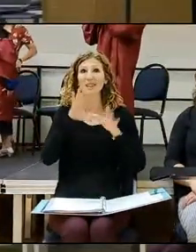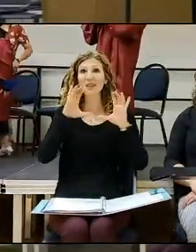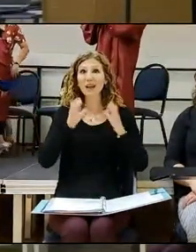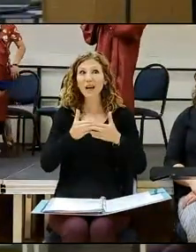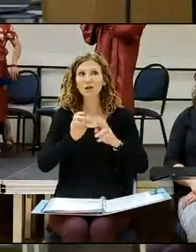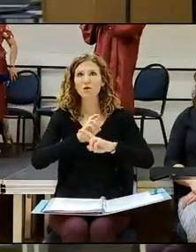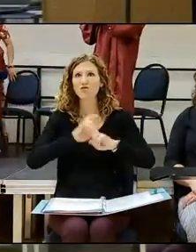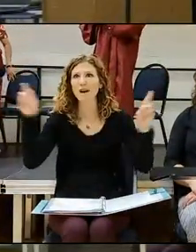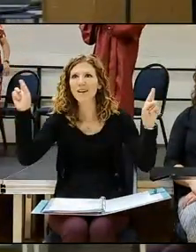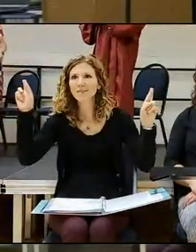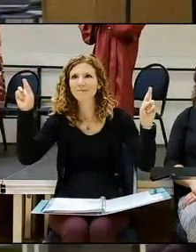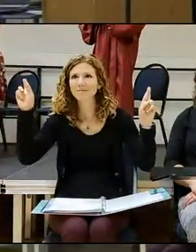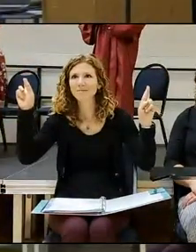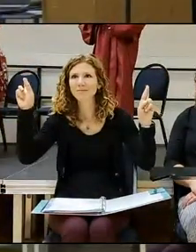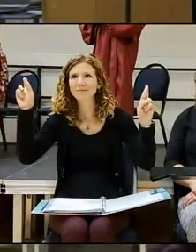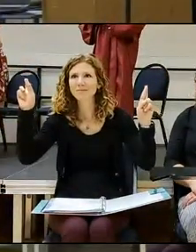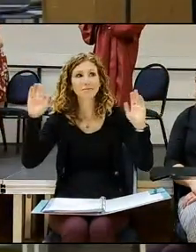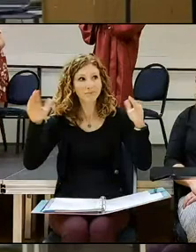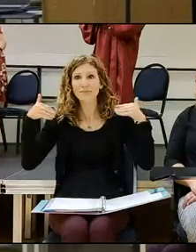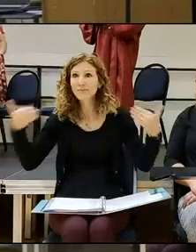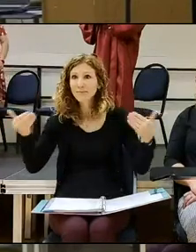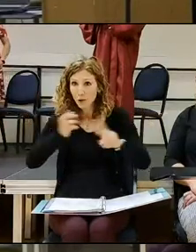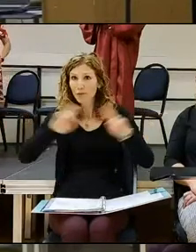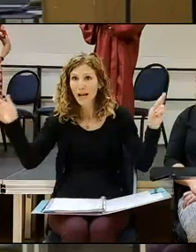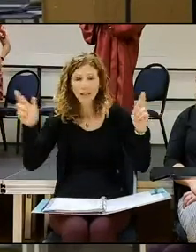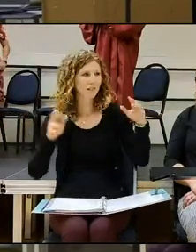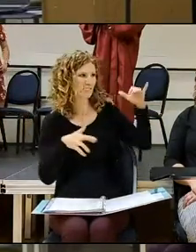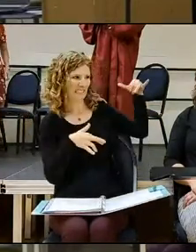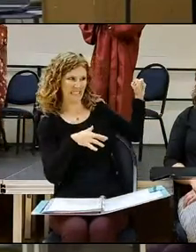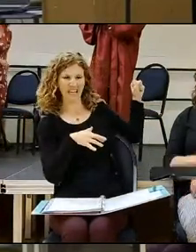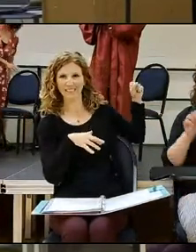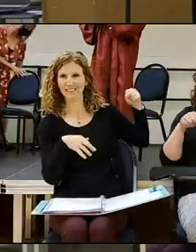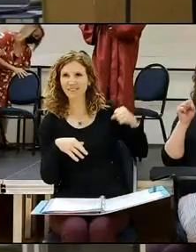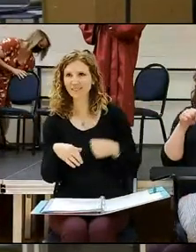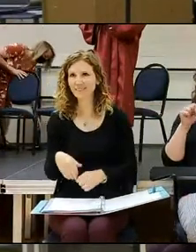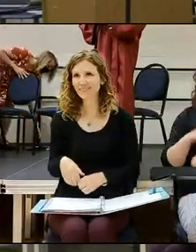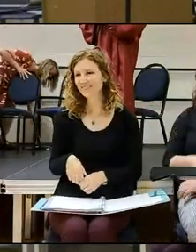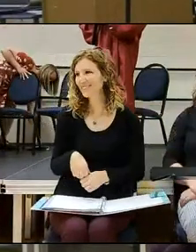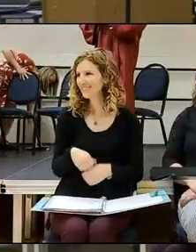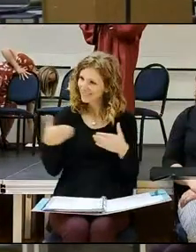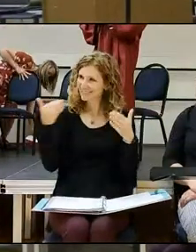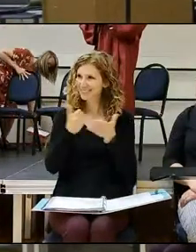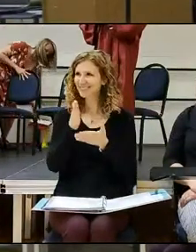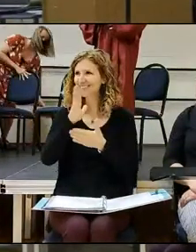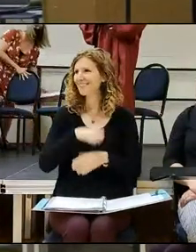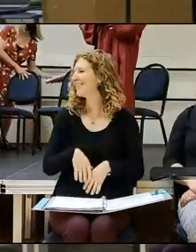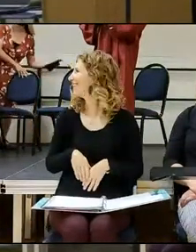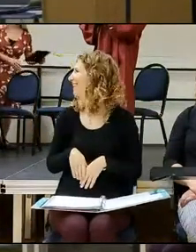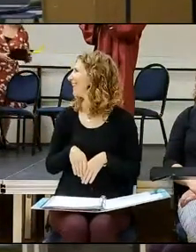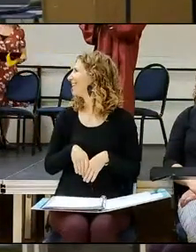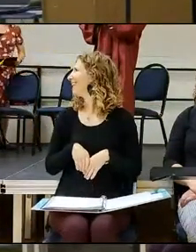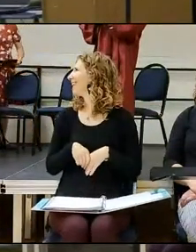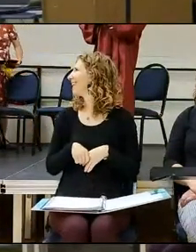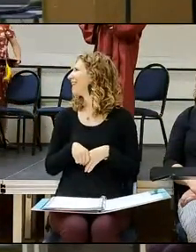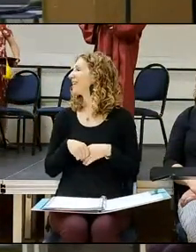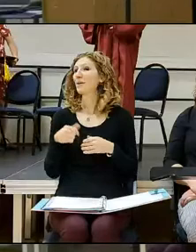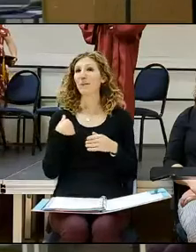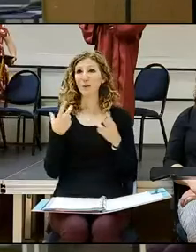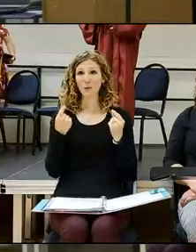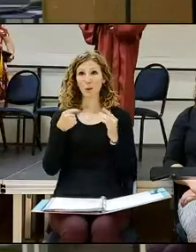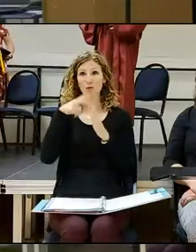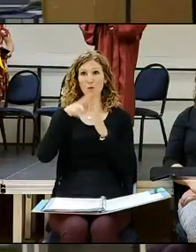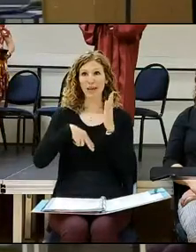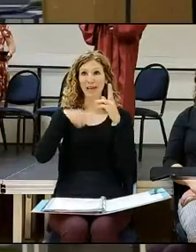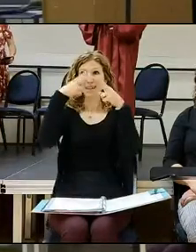able are standing. Are you ready? Yes. Yes, all right. So I will read the names